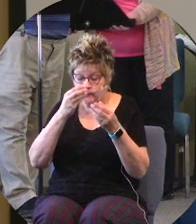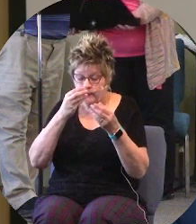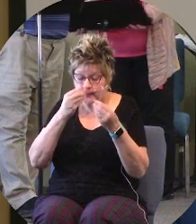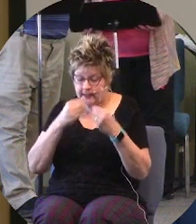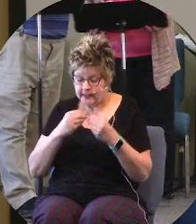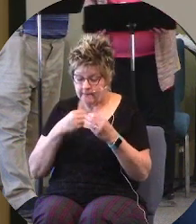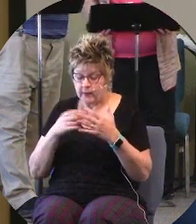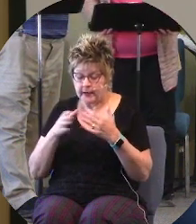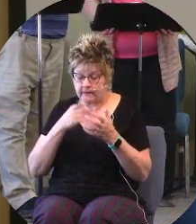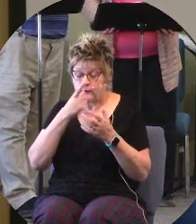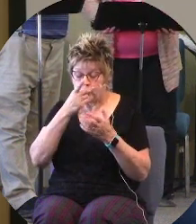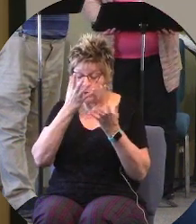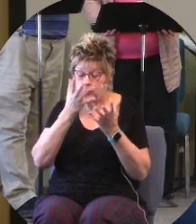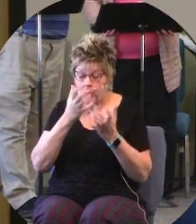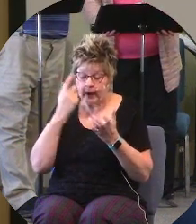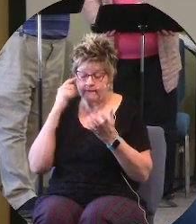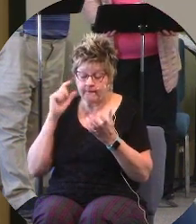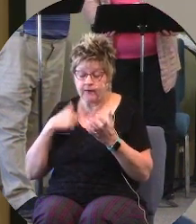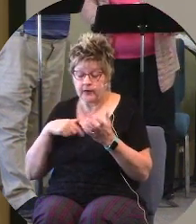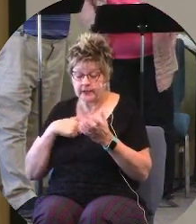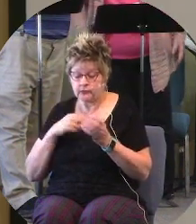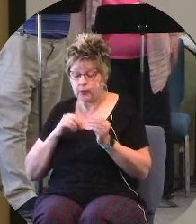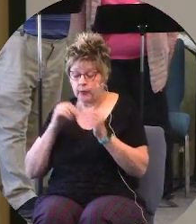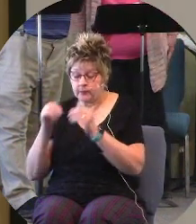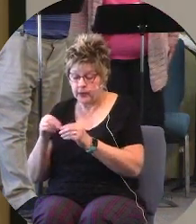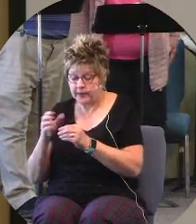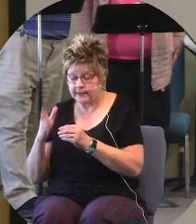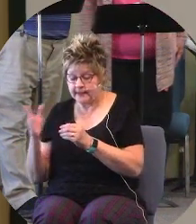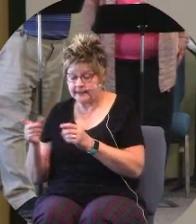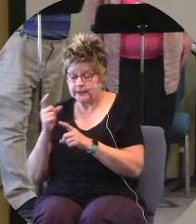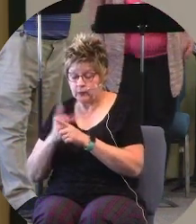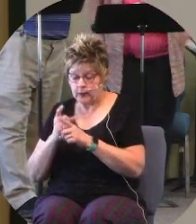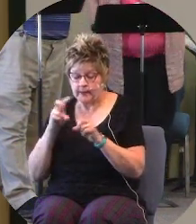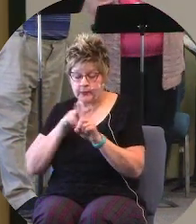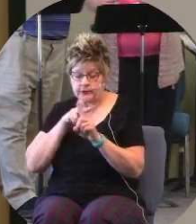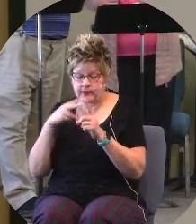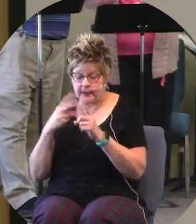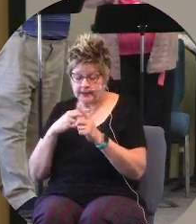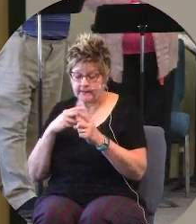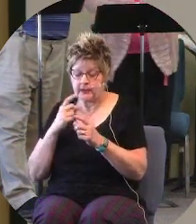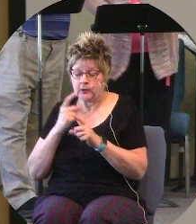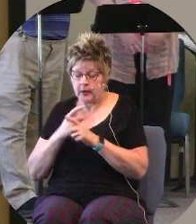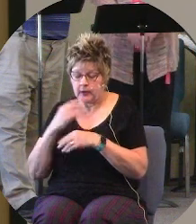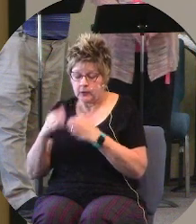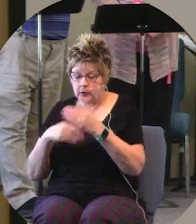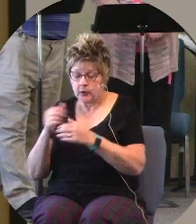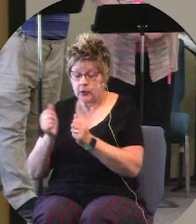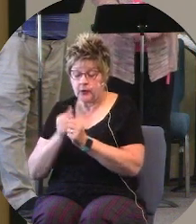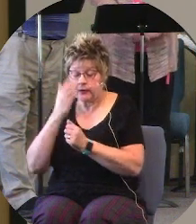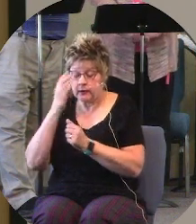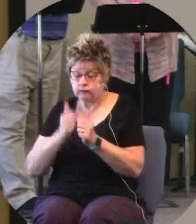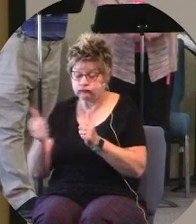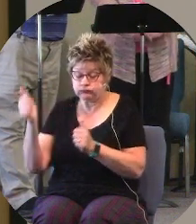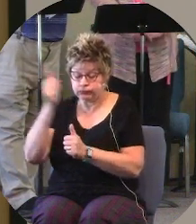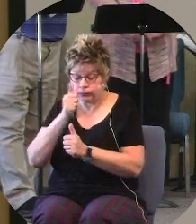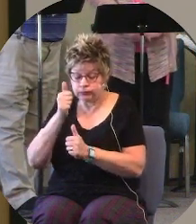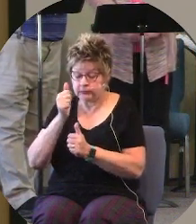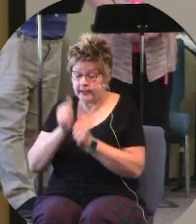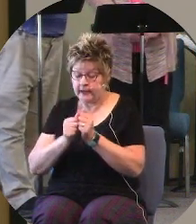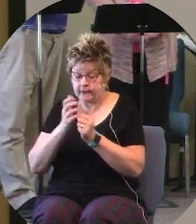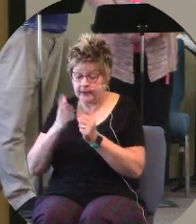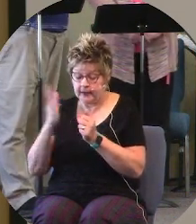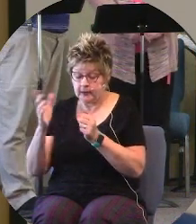us. That when we put things in the right perspective, in the right order with you at the top and everything else